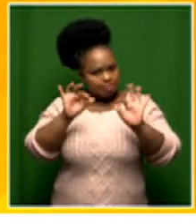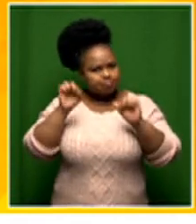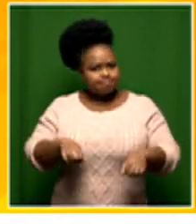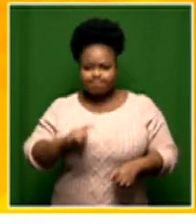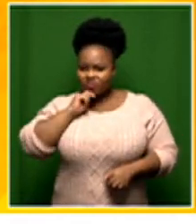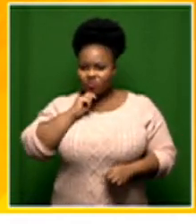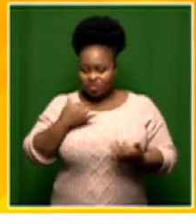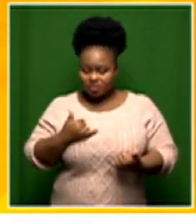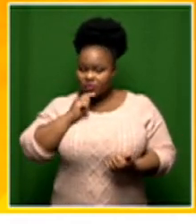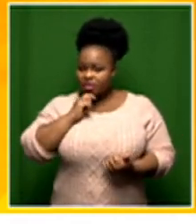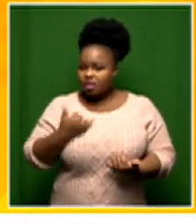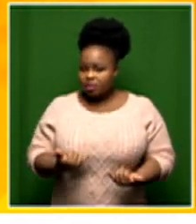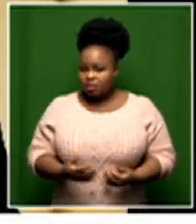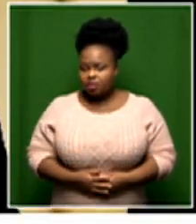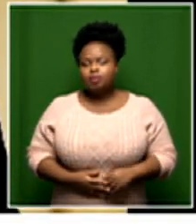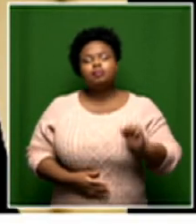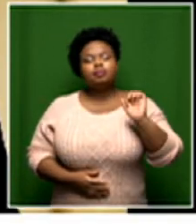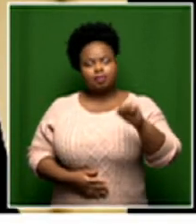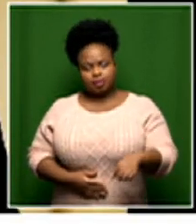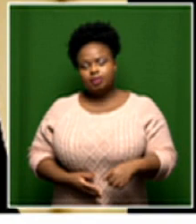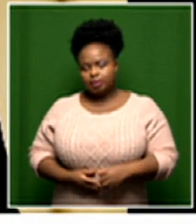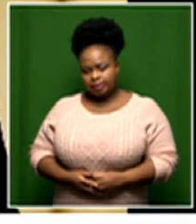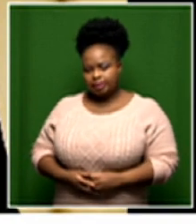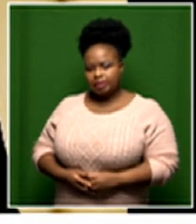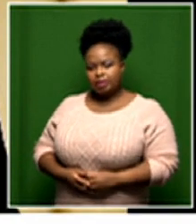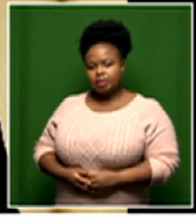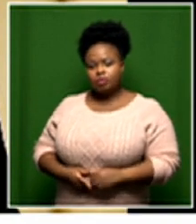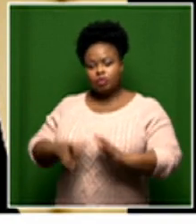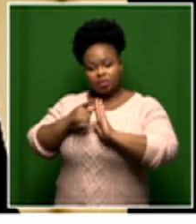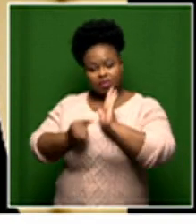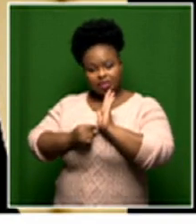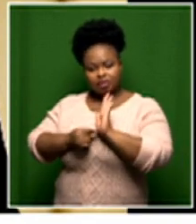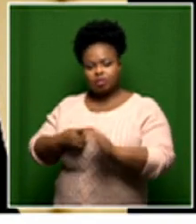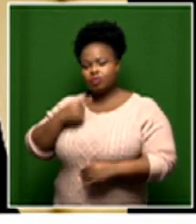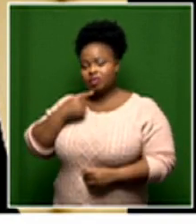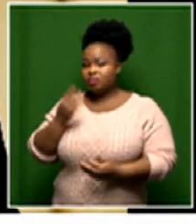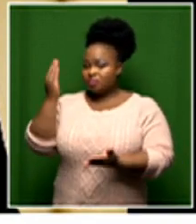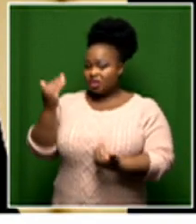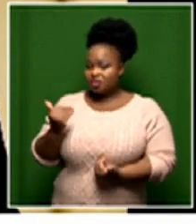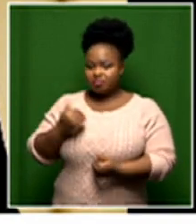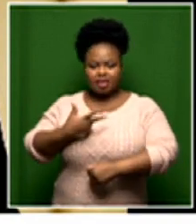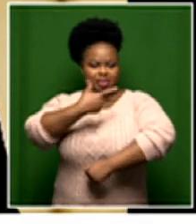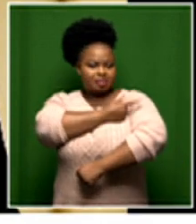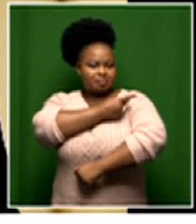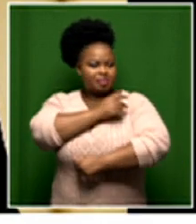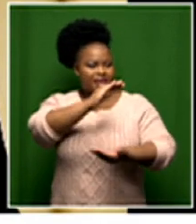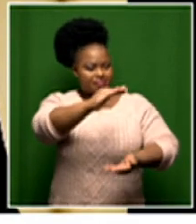morning? Yes, we are clearer. The dates that we had said that we're expecting the first batch